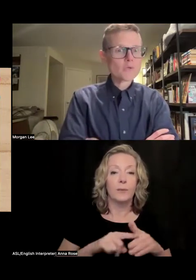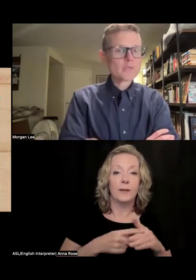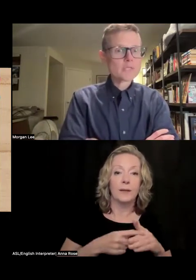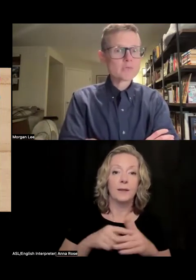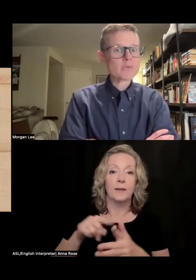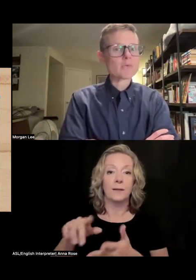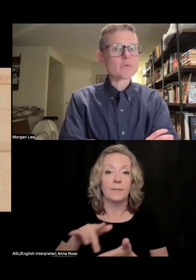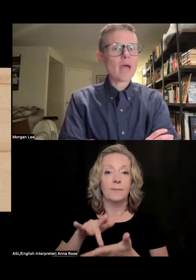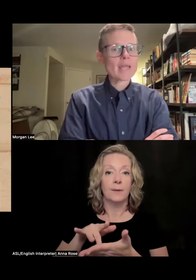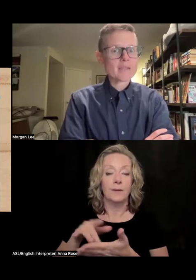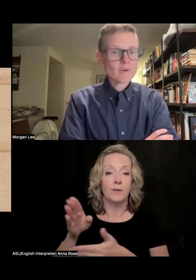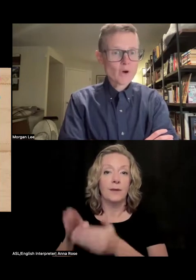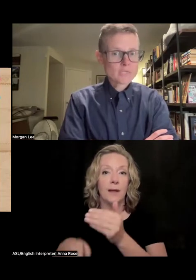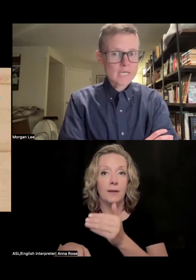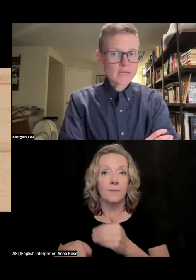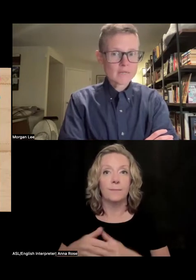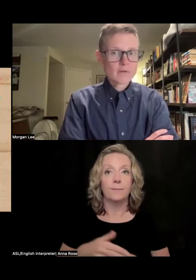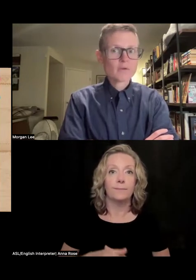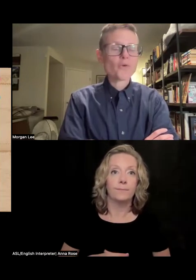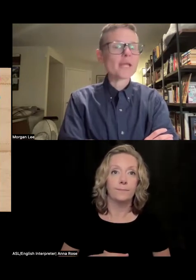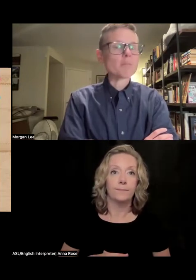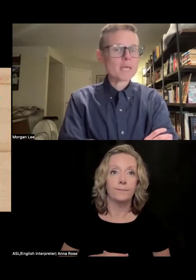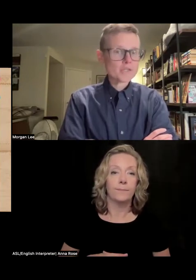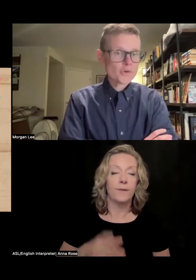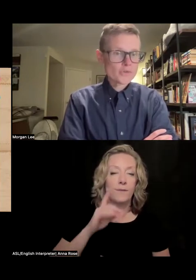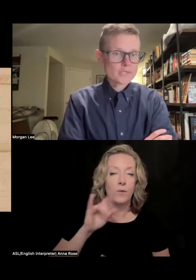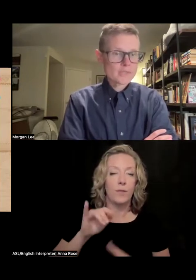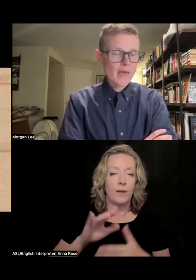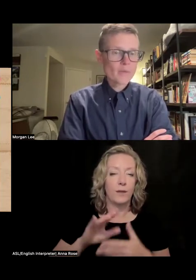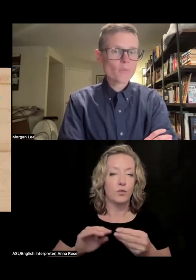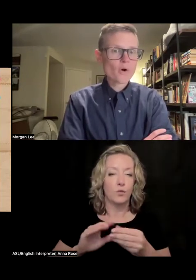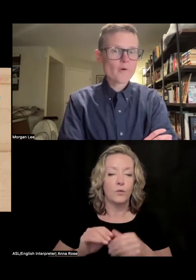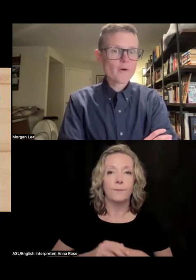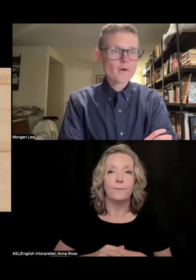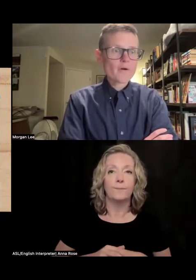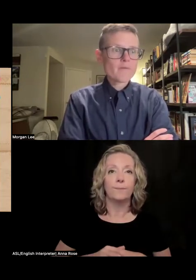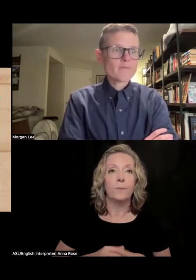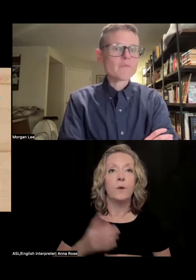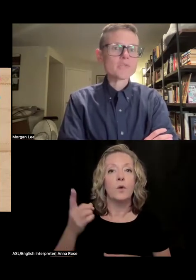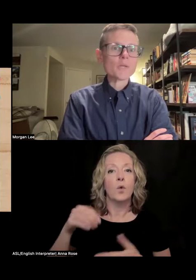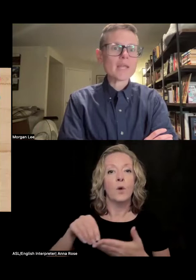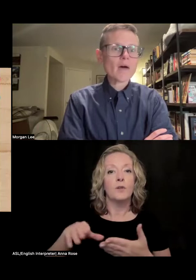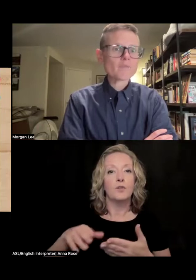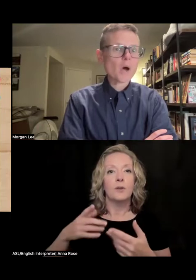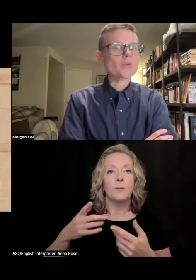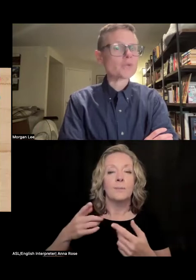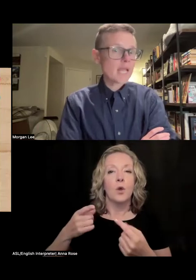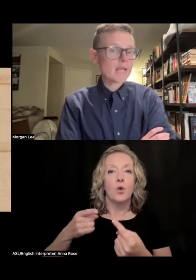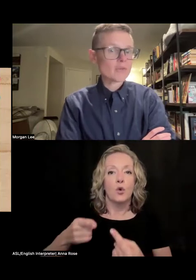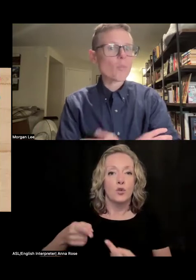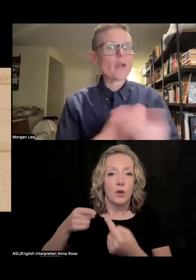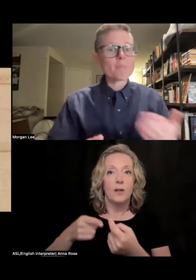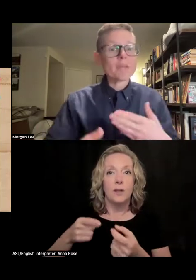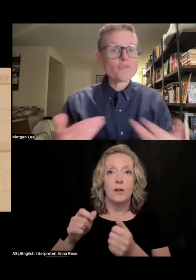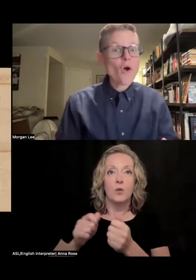our students had difficulty creating pictures that were visual enough to